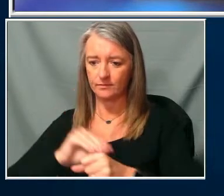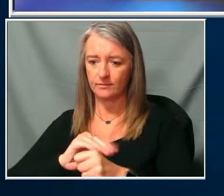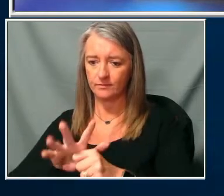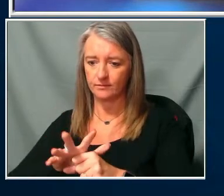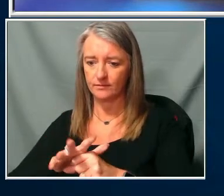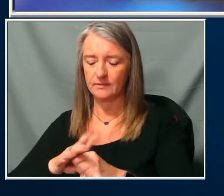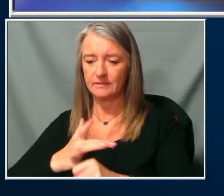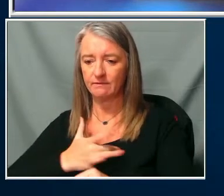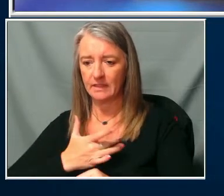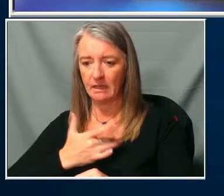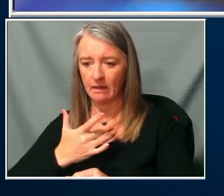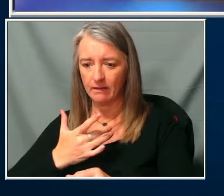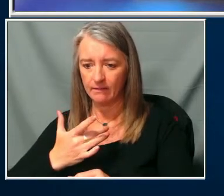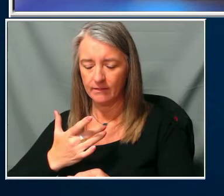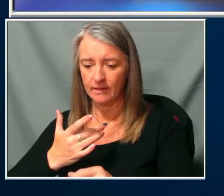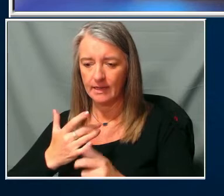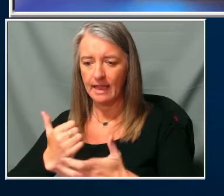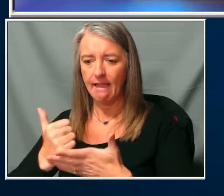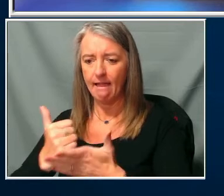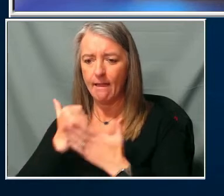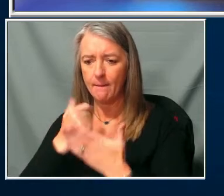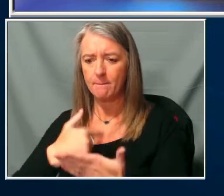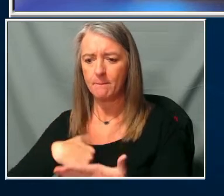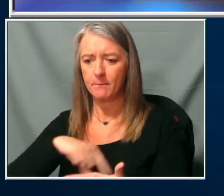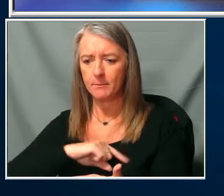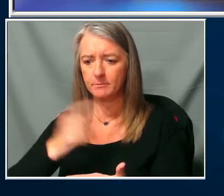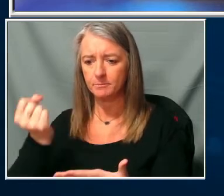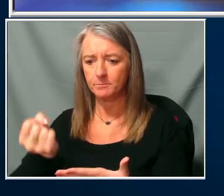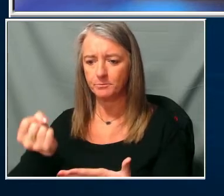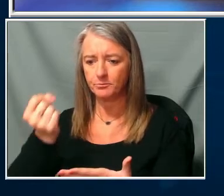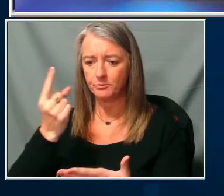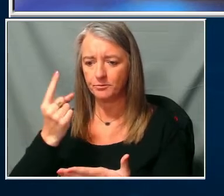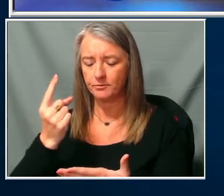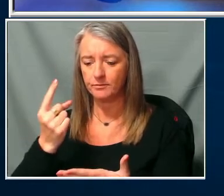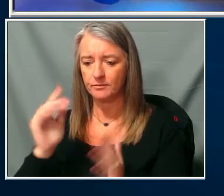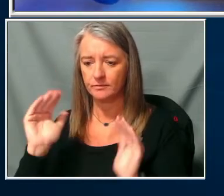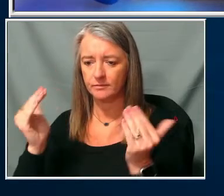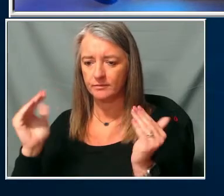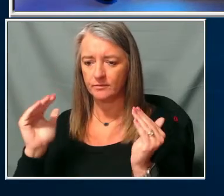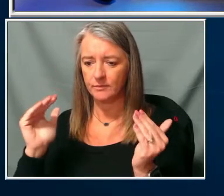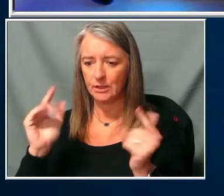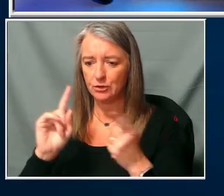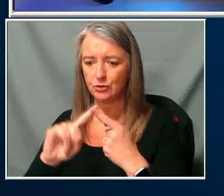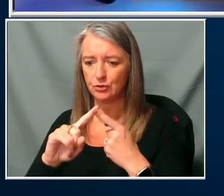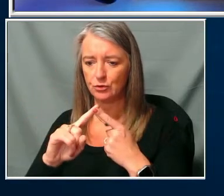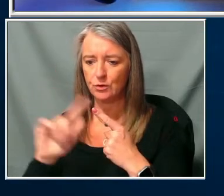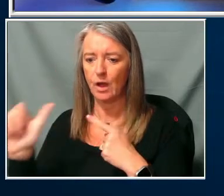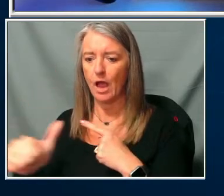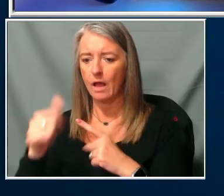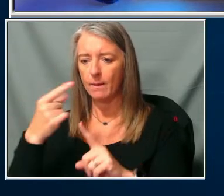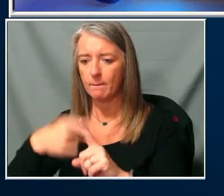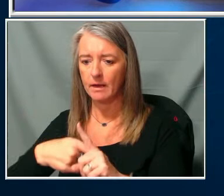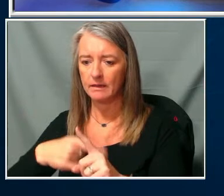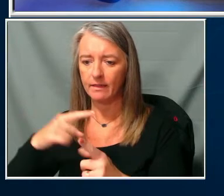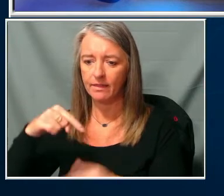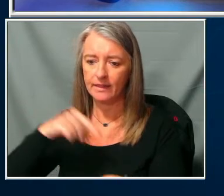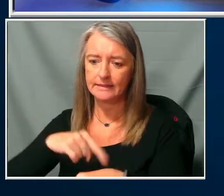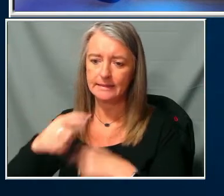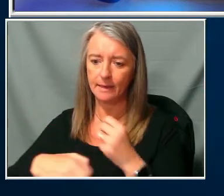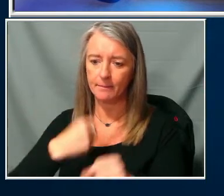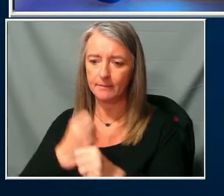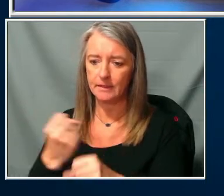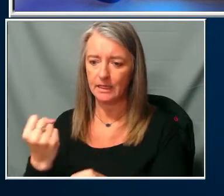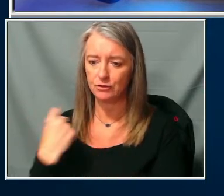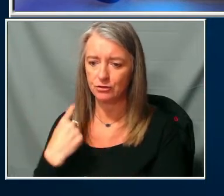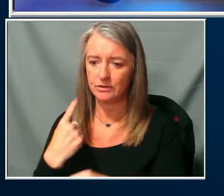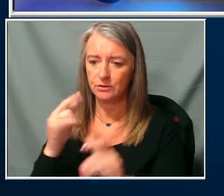alarming to her. Help us understand in comparison to, you know, other months or this time last year. Is that normal to see everybody